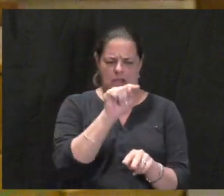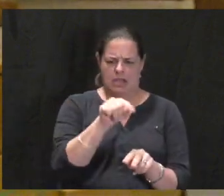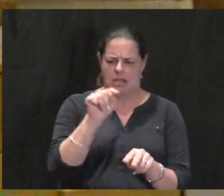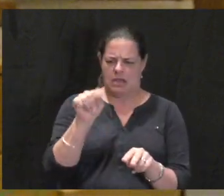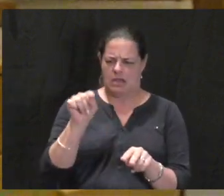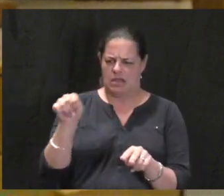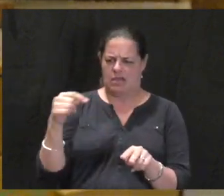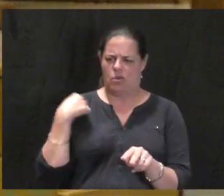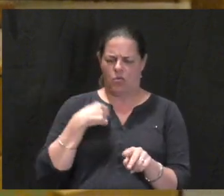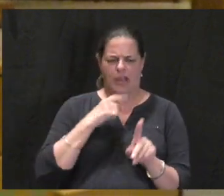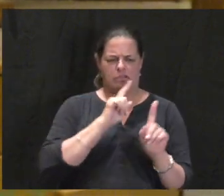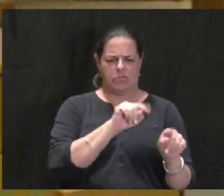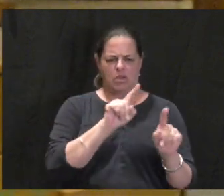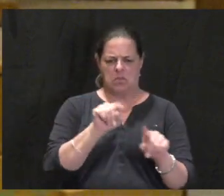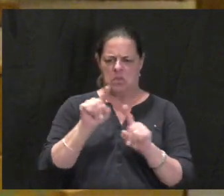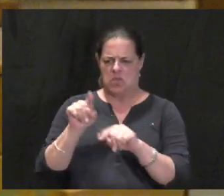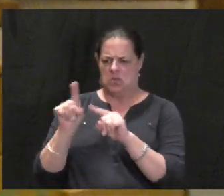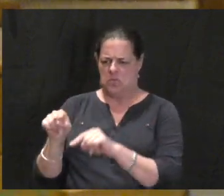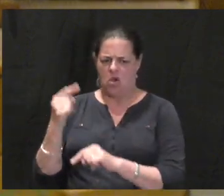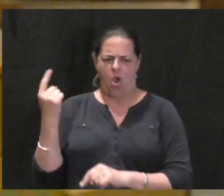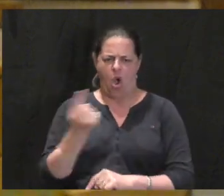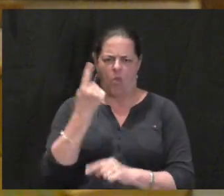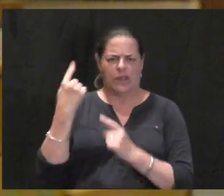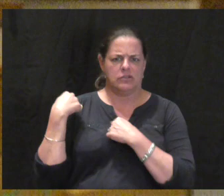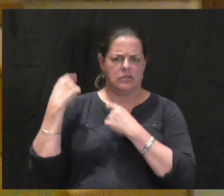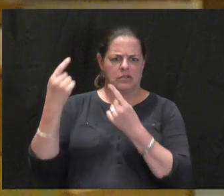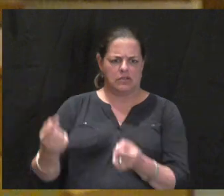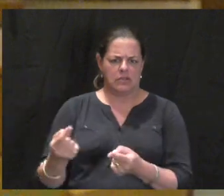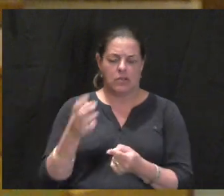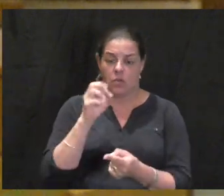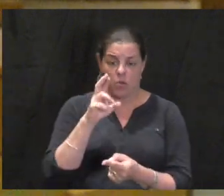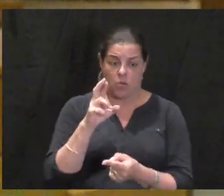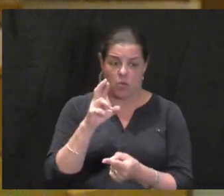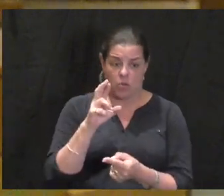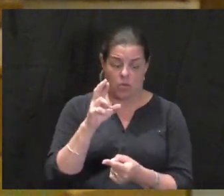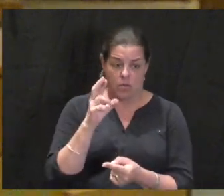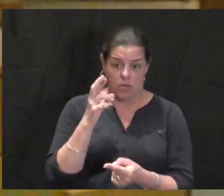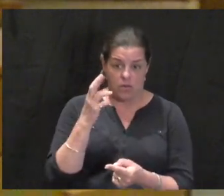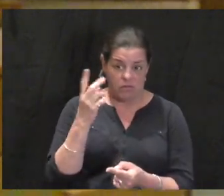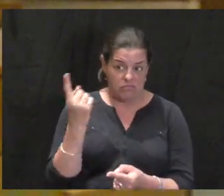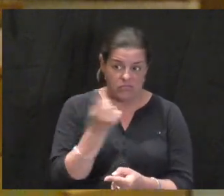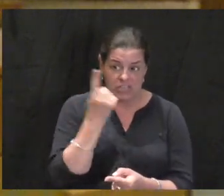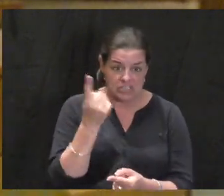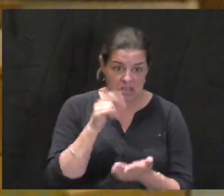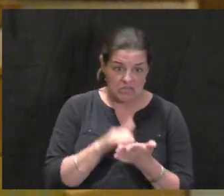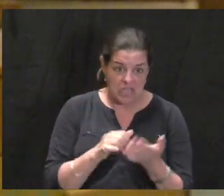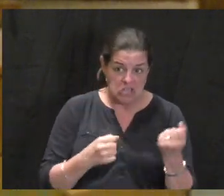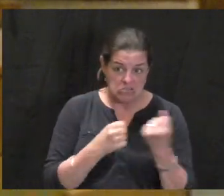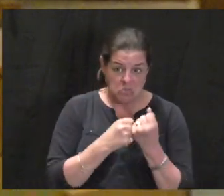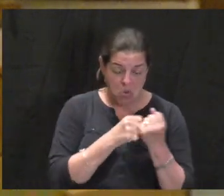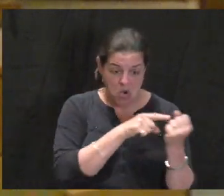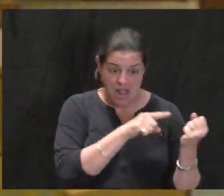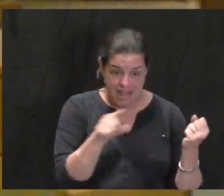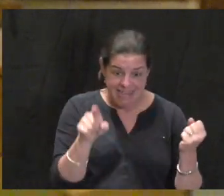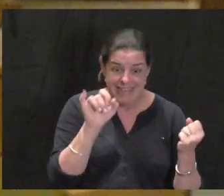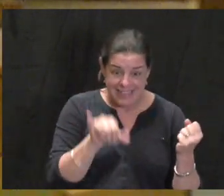the longest, or are teachers that are most effective? So what I began to do after that first recruitment fair, when I was trying to figure out what was going on,